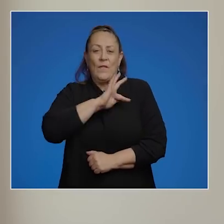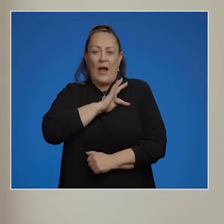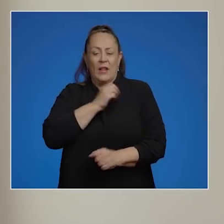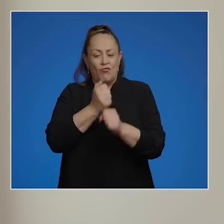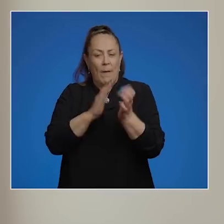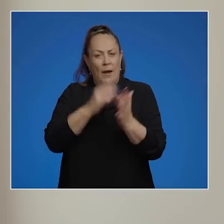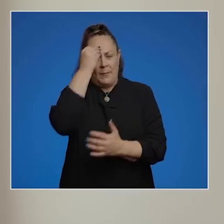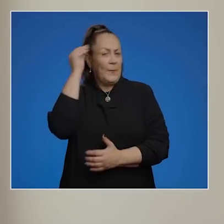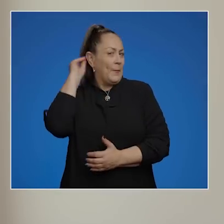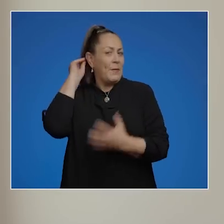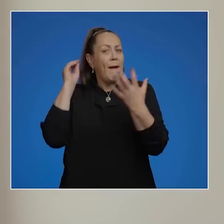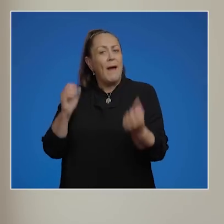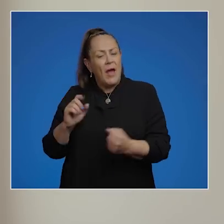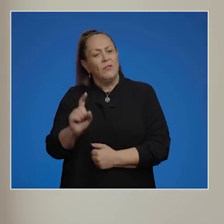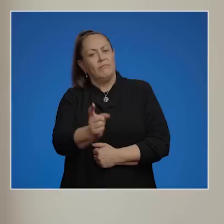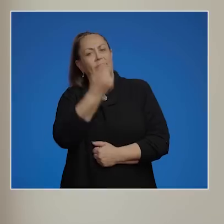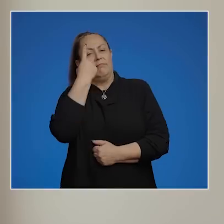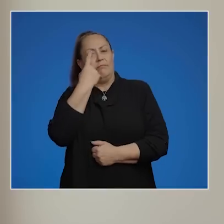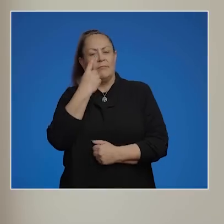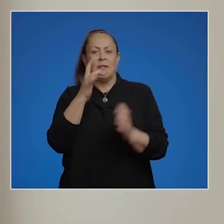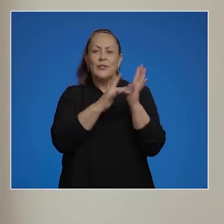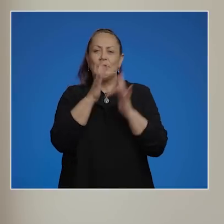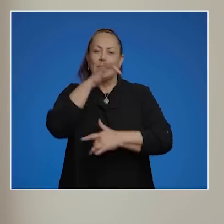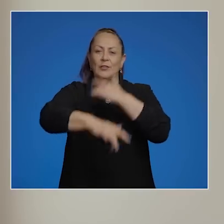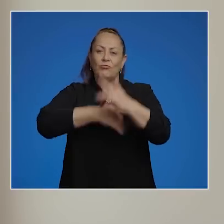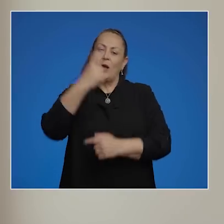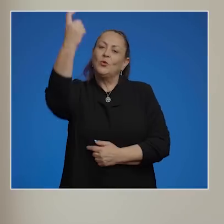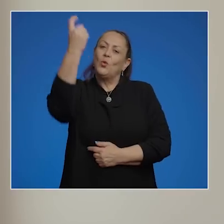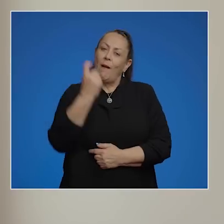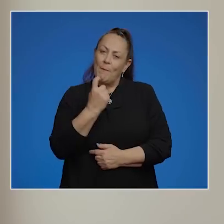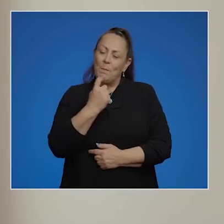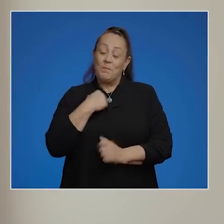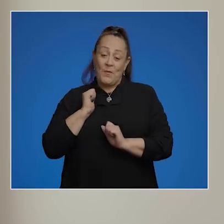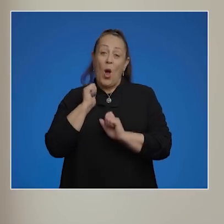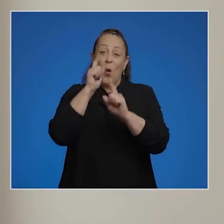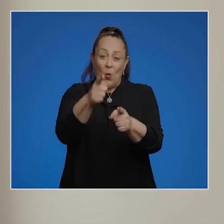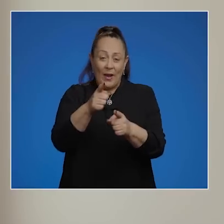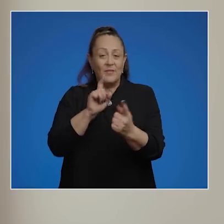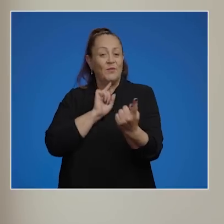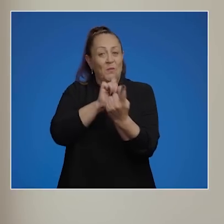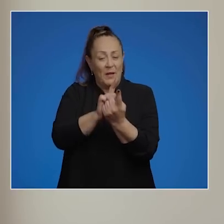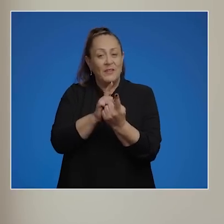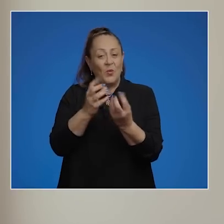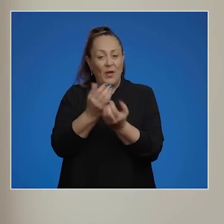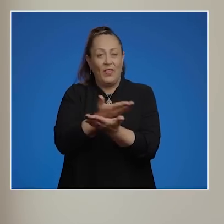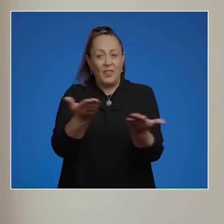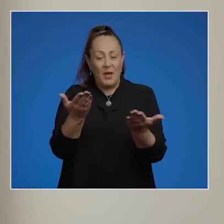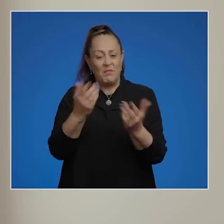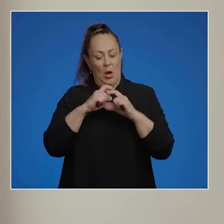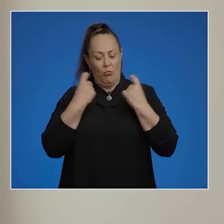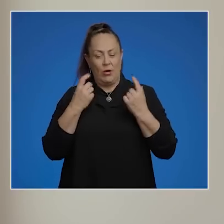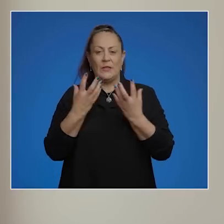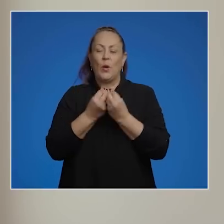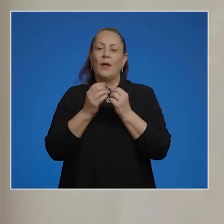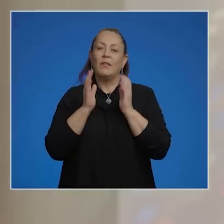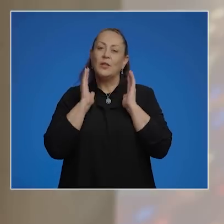that she had, she was able to call on Jesus Christ. I went there as a priest of the church, taking the